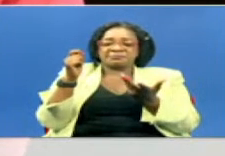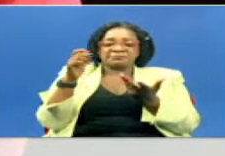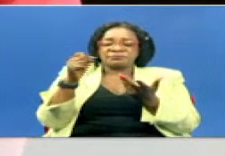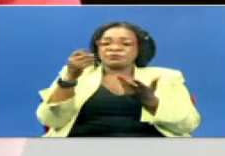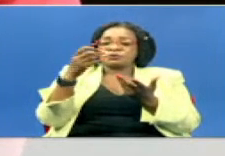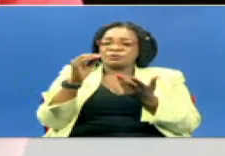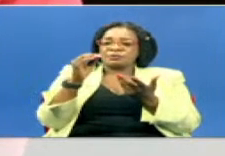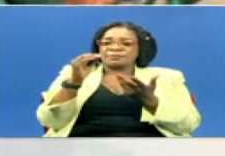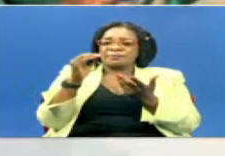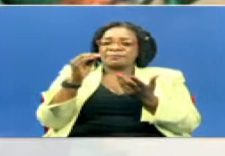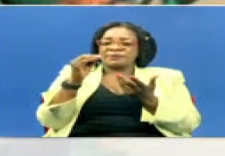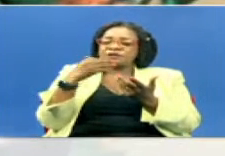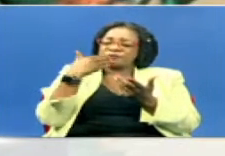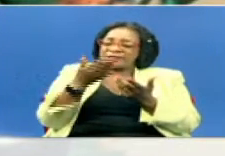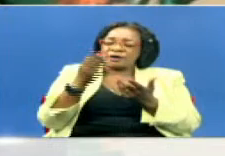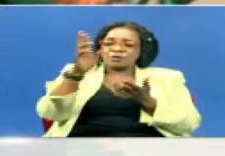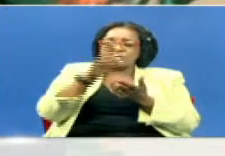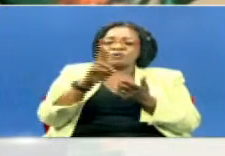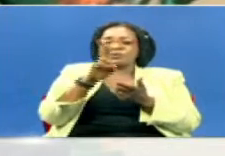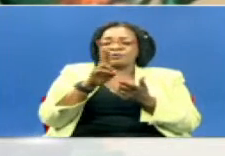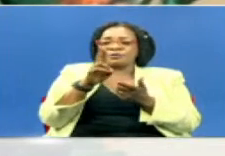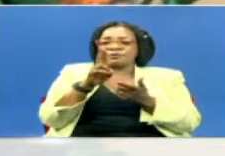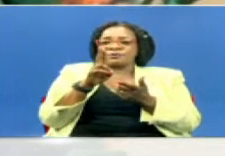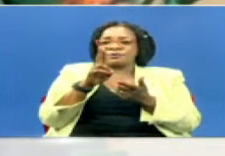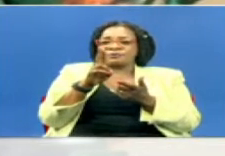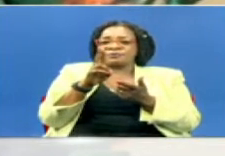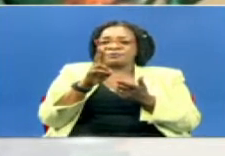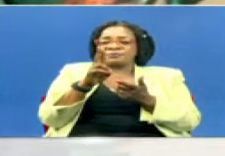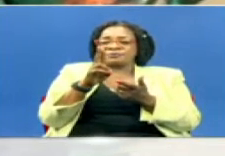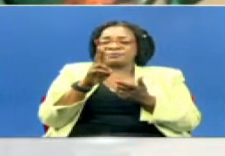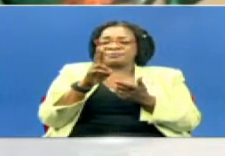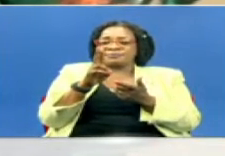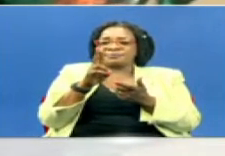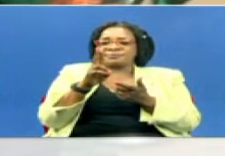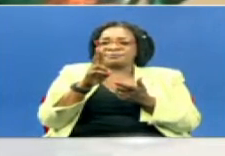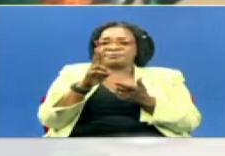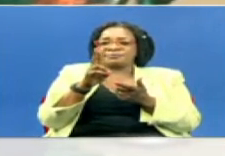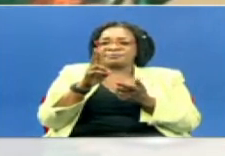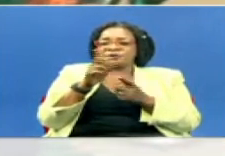who should thank Uhuru is Ruto, not Raila.